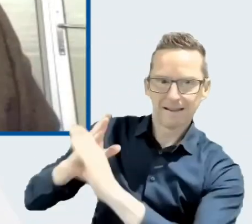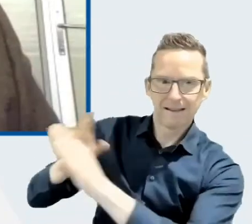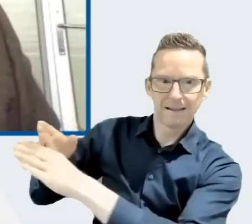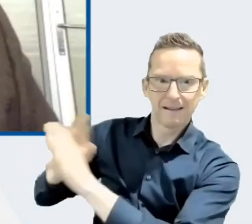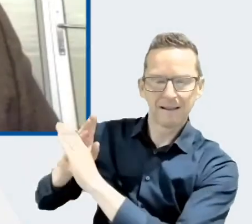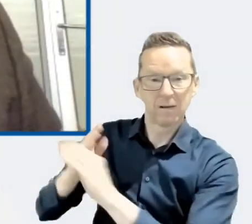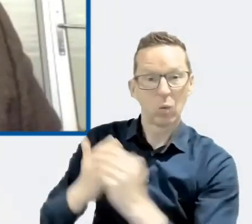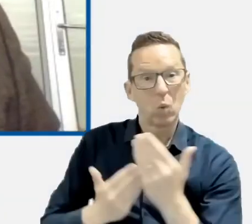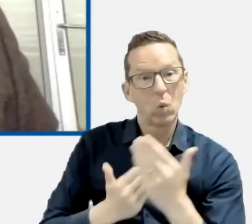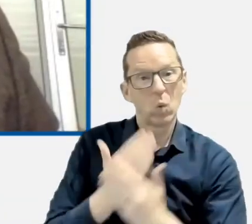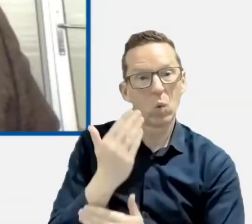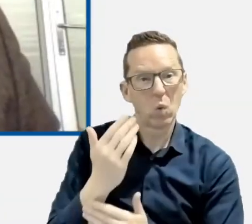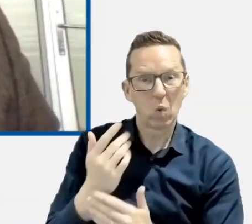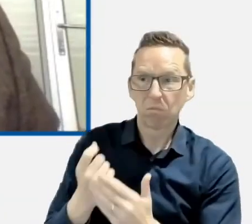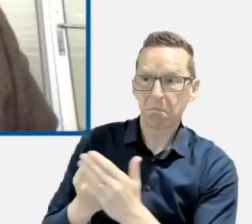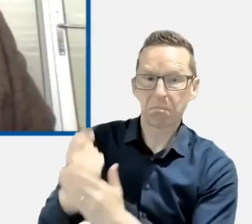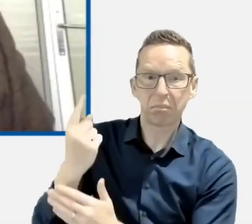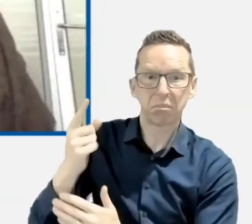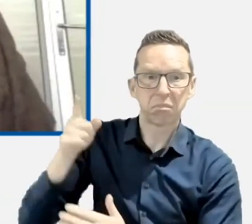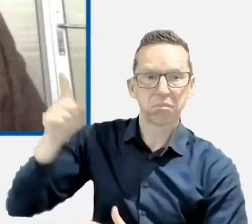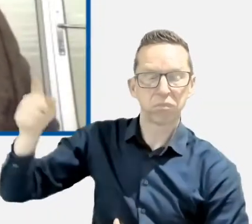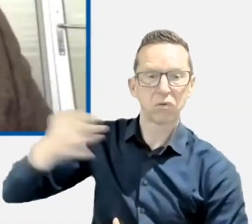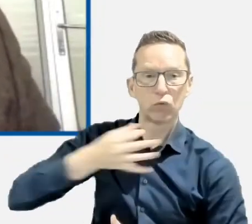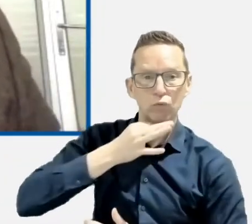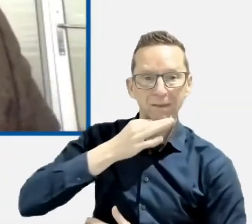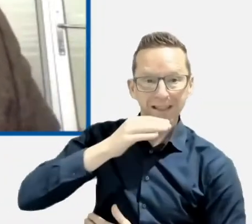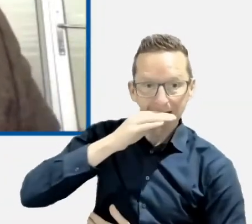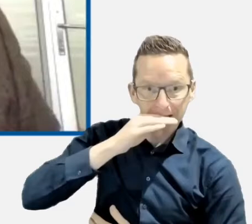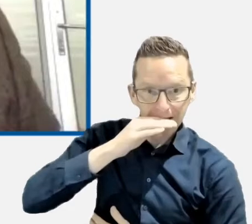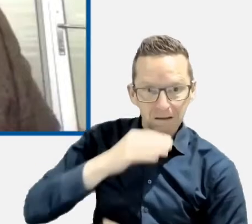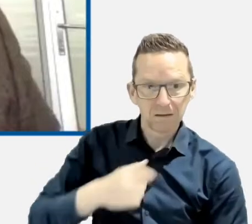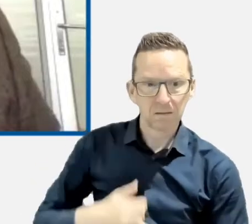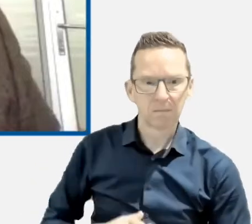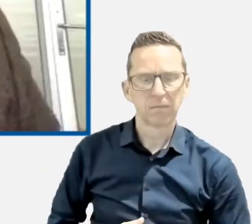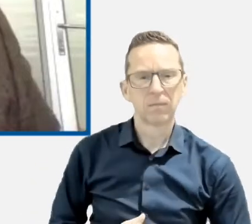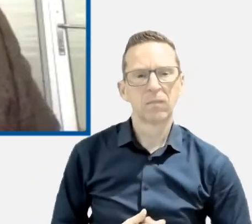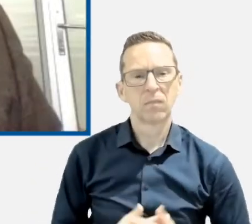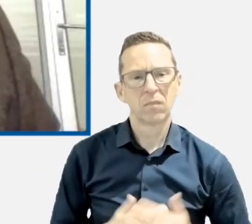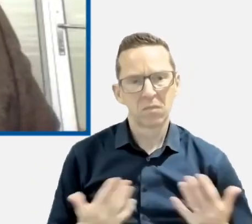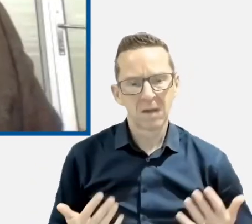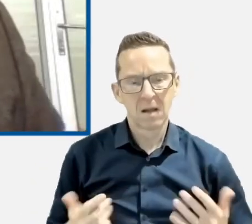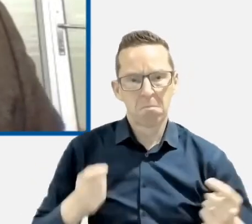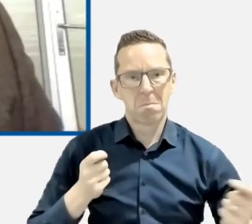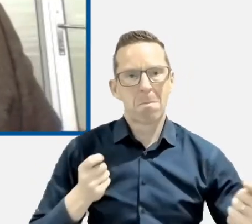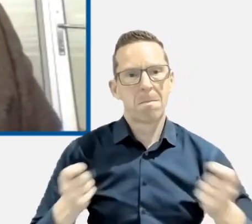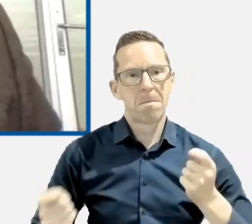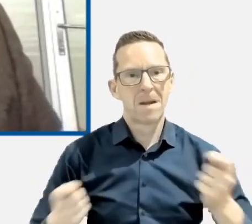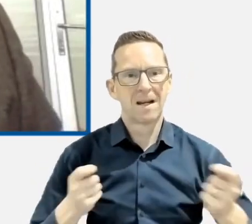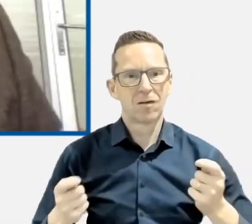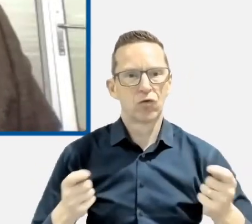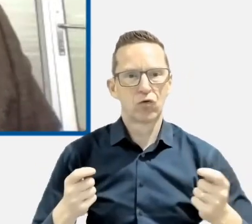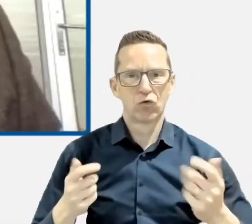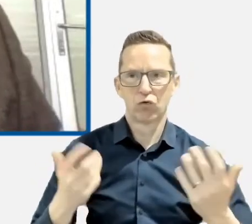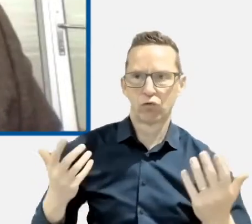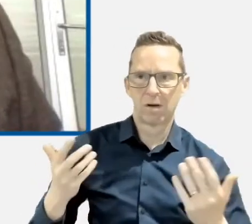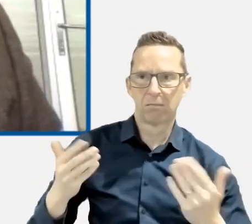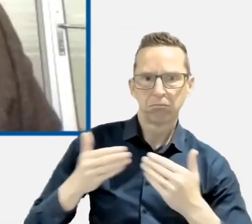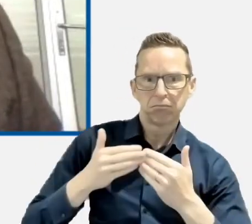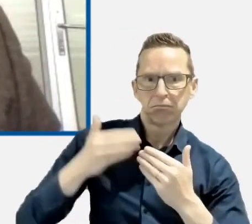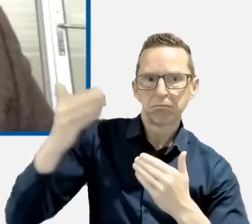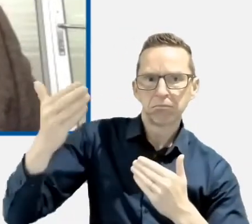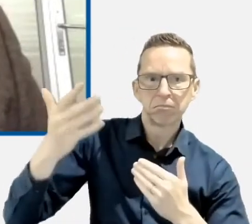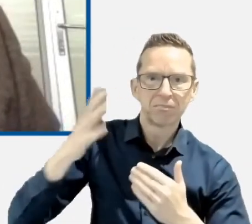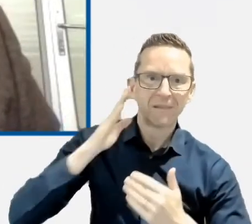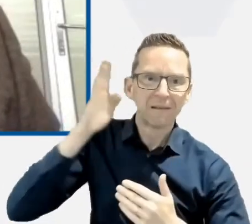reduce the existing ones, as well as managing the residual risks. So within the context of the